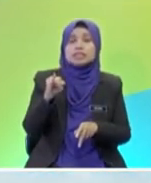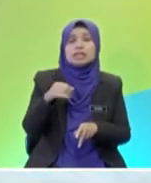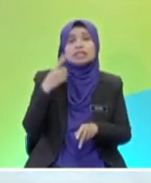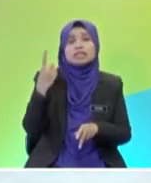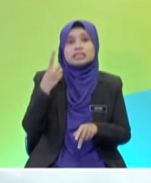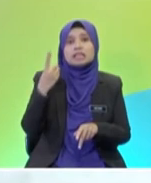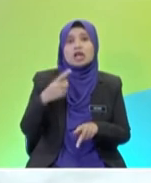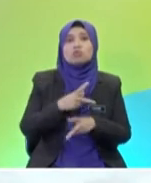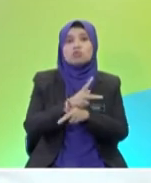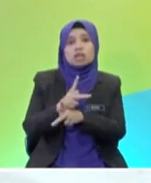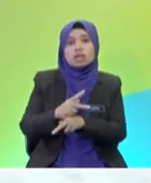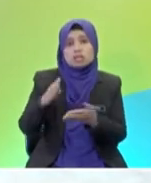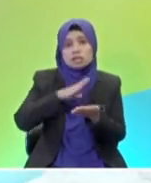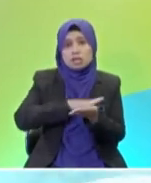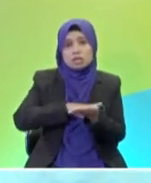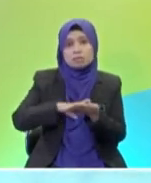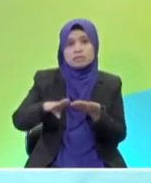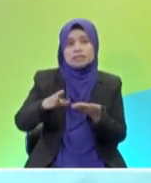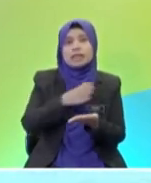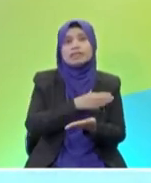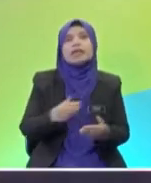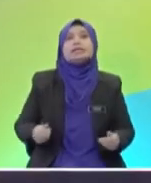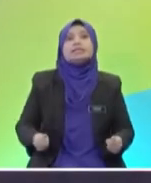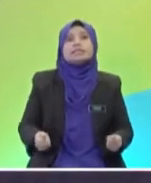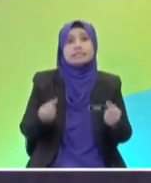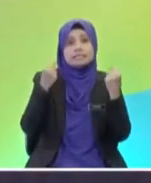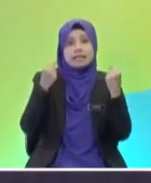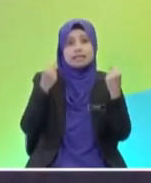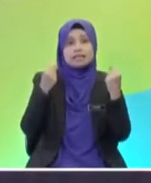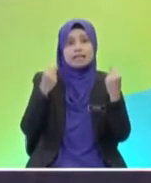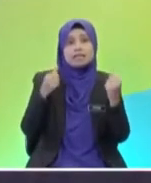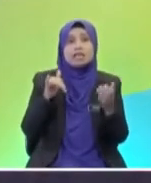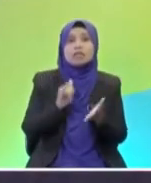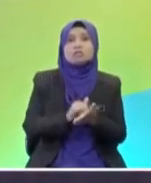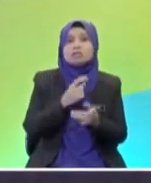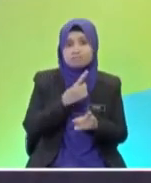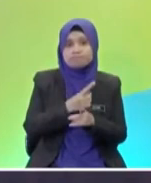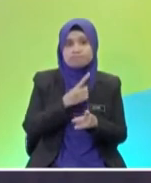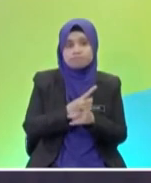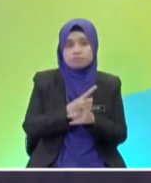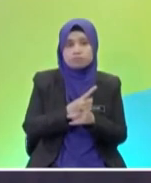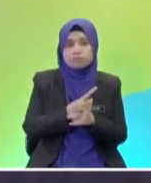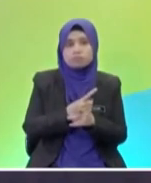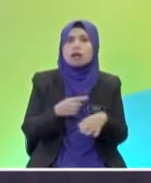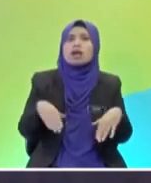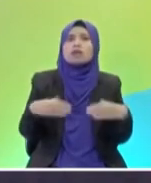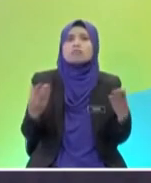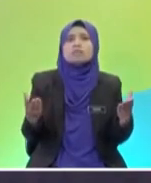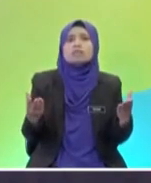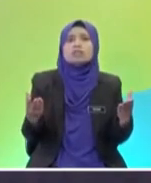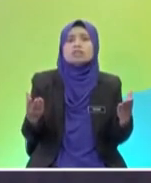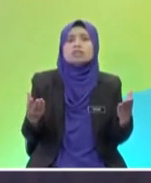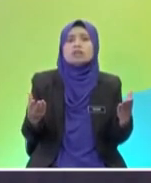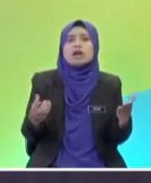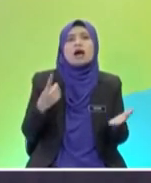healthy environment. Wow, well done. That's one more answer. Yeah. Healthy environment. Yes. So how is what do you think